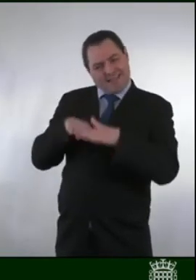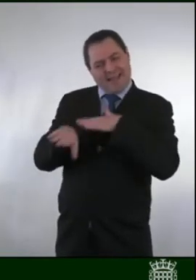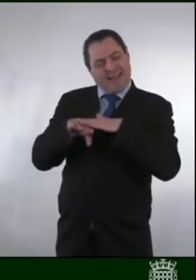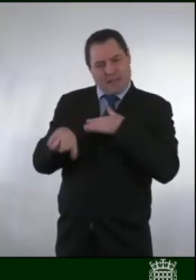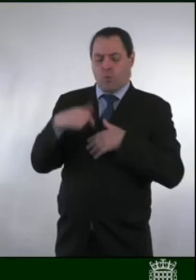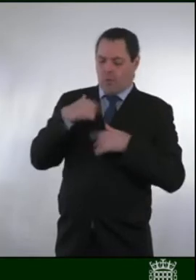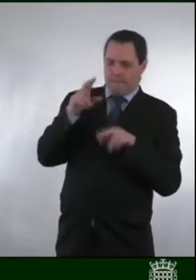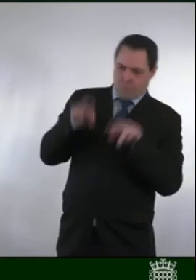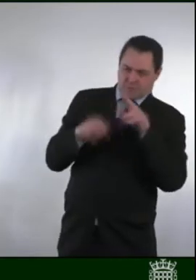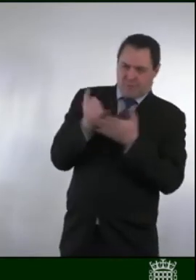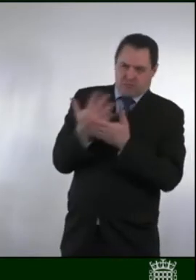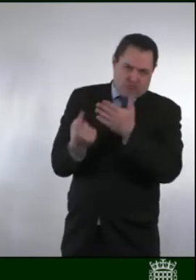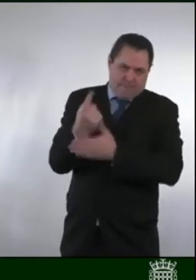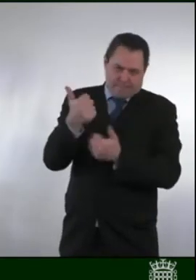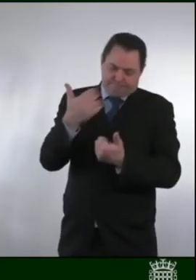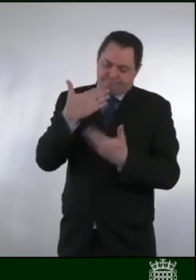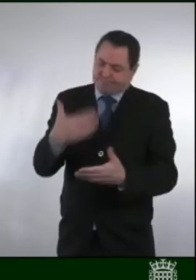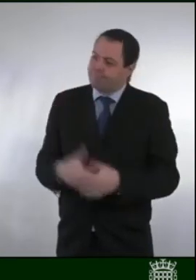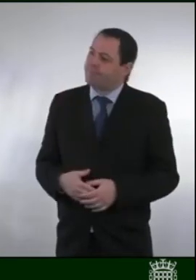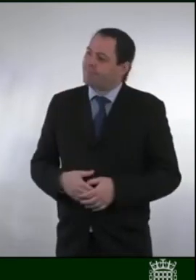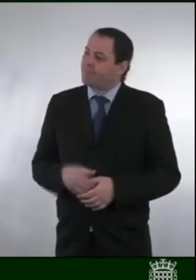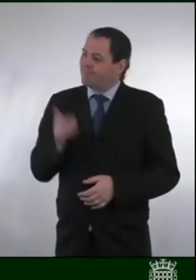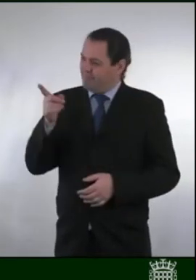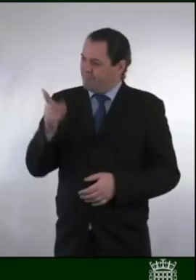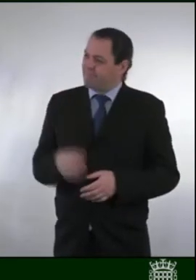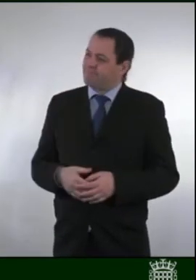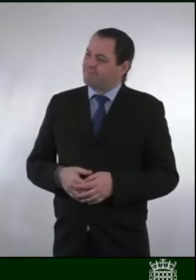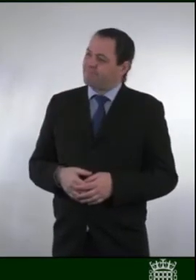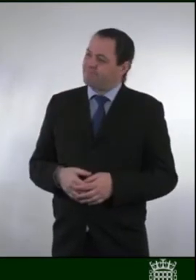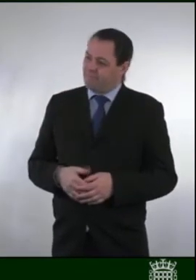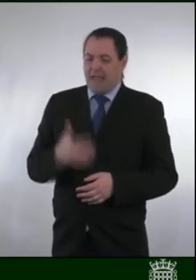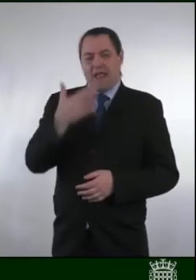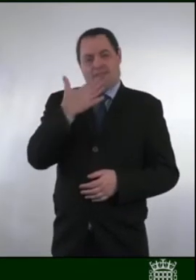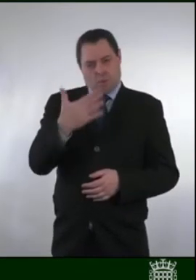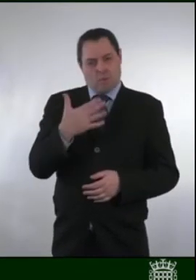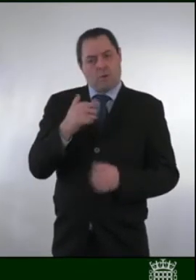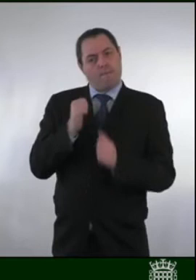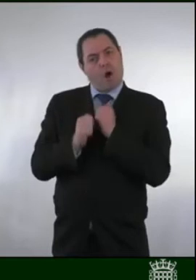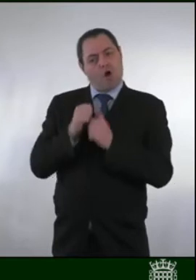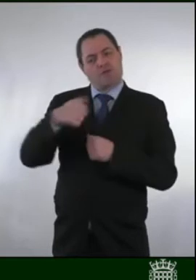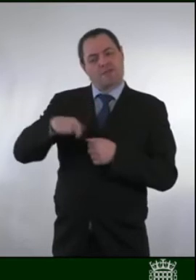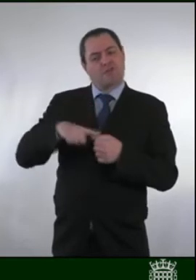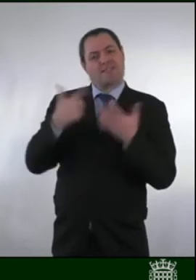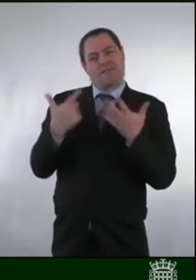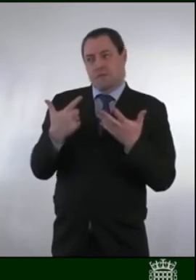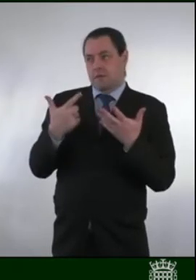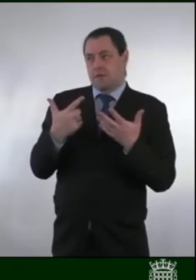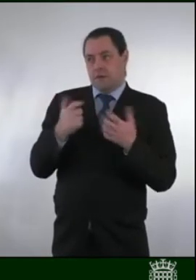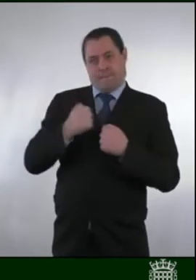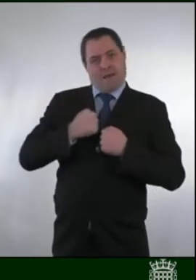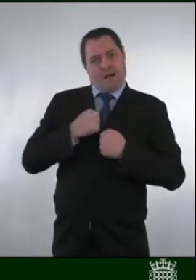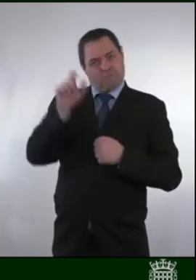observed. Thank you, Mr. Speaker. On the 7th of March of this year, my constituent Nazanin Zaghari